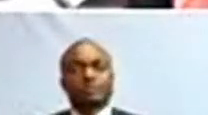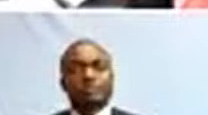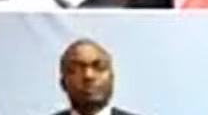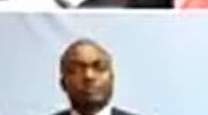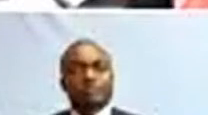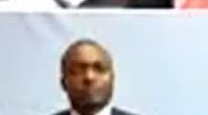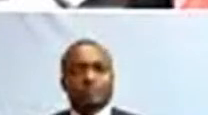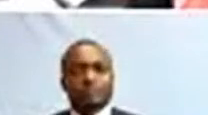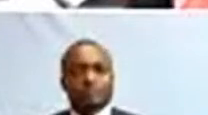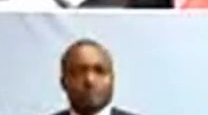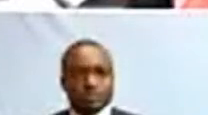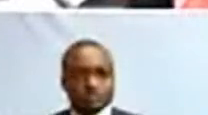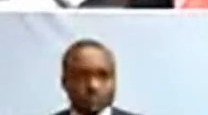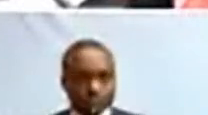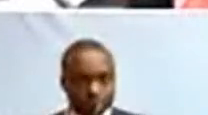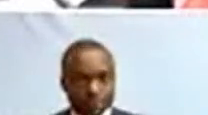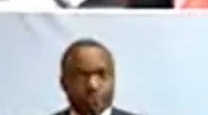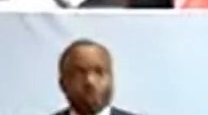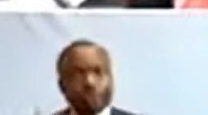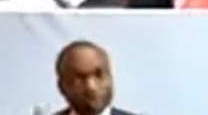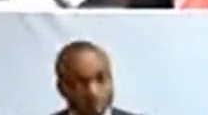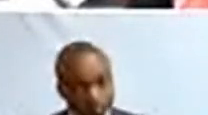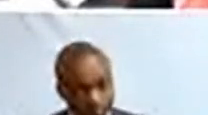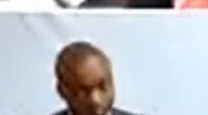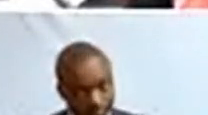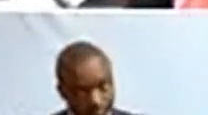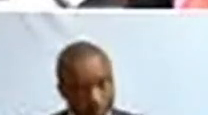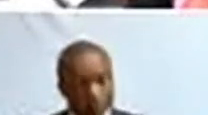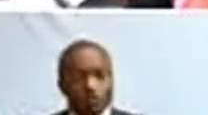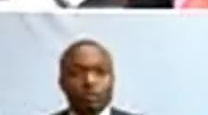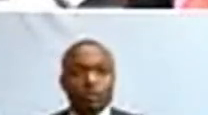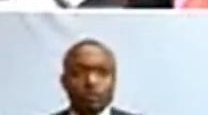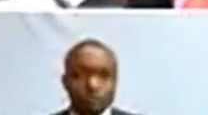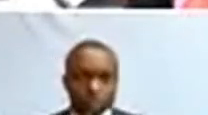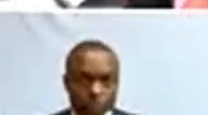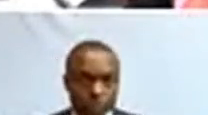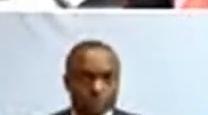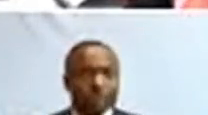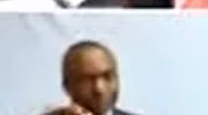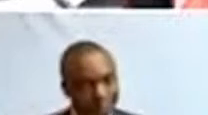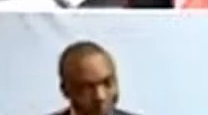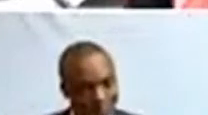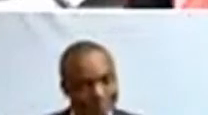The chair. Yes or no? Yes, Chair.